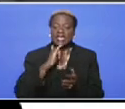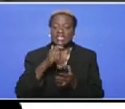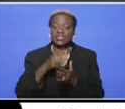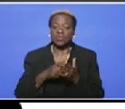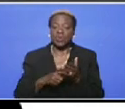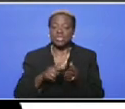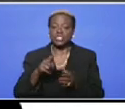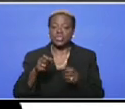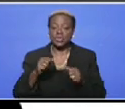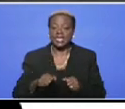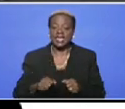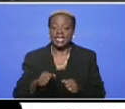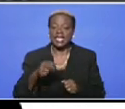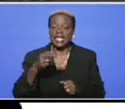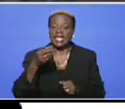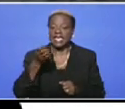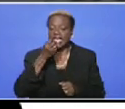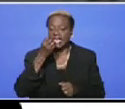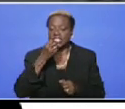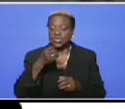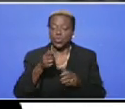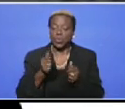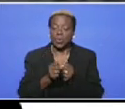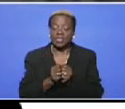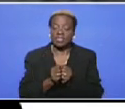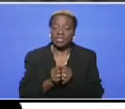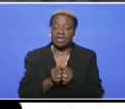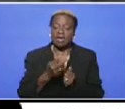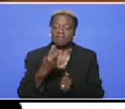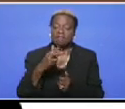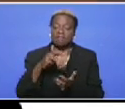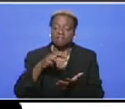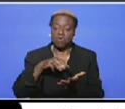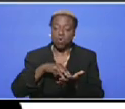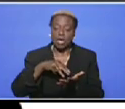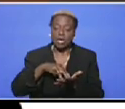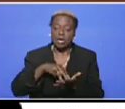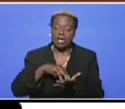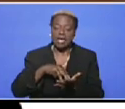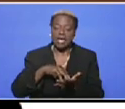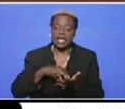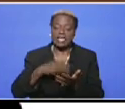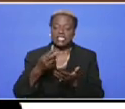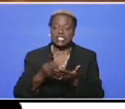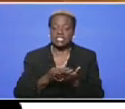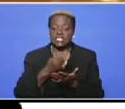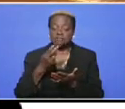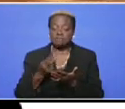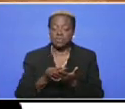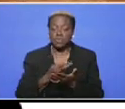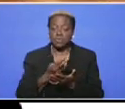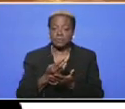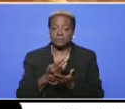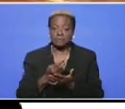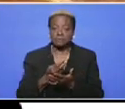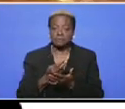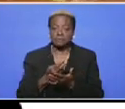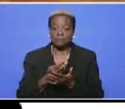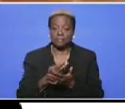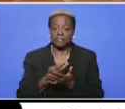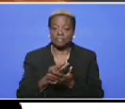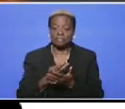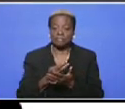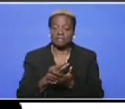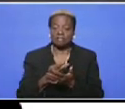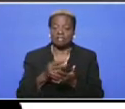also eat with a knife, a fork and a spoon. Okay, although it's not a dessert, but you crack or anything, but you could, because it's